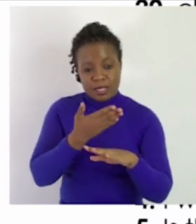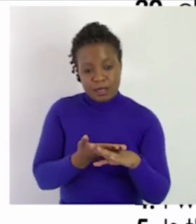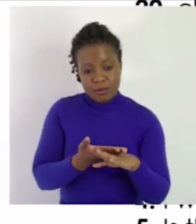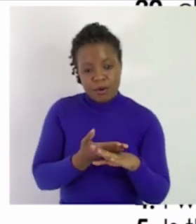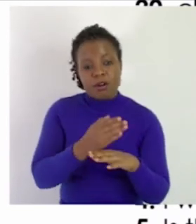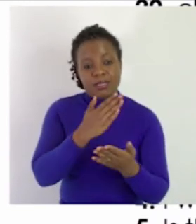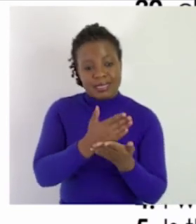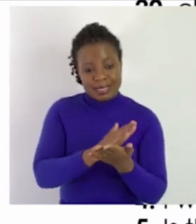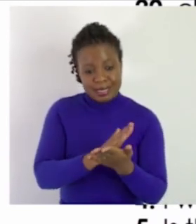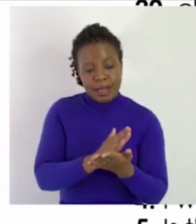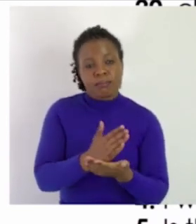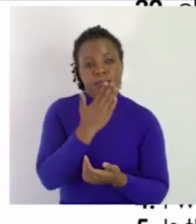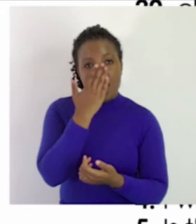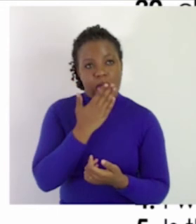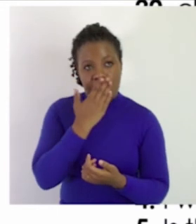Right, number 1 says,